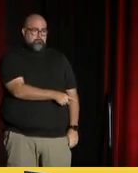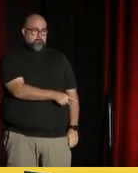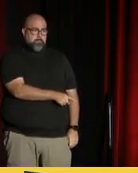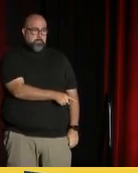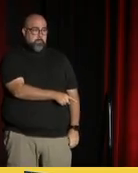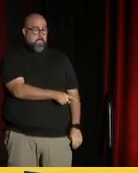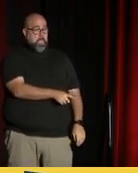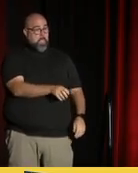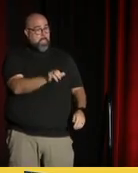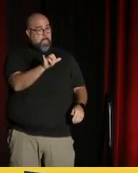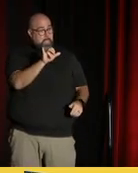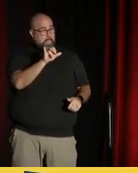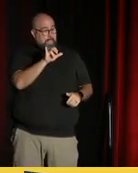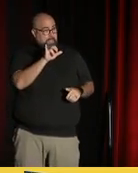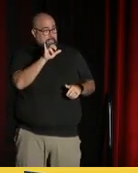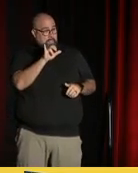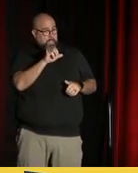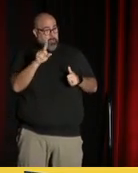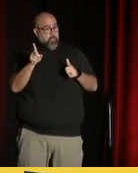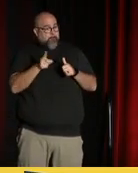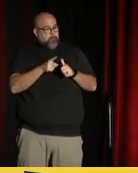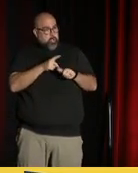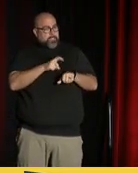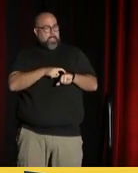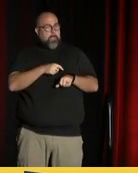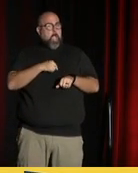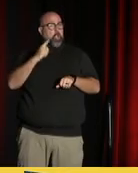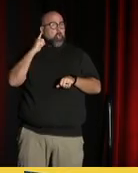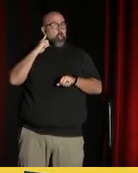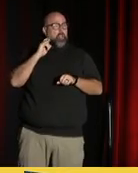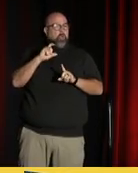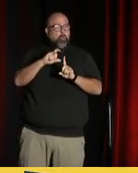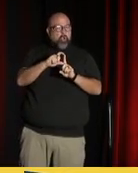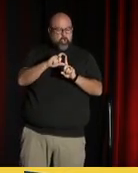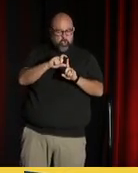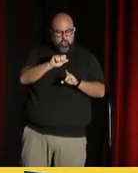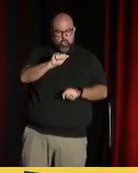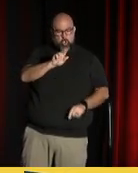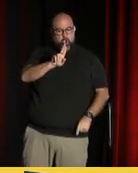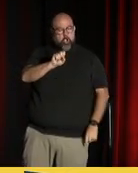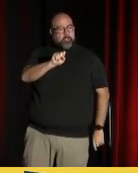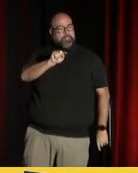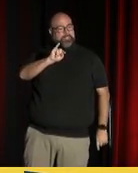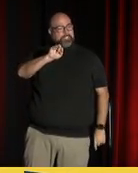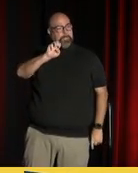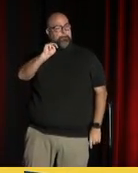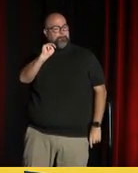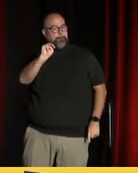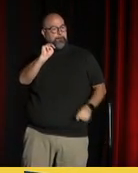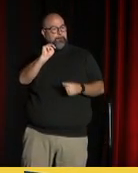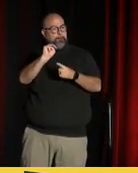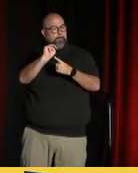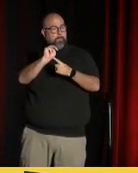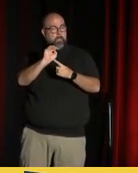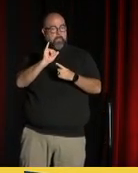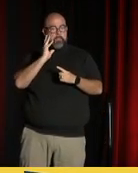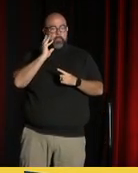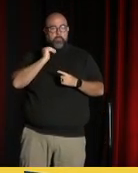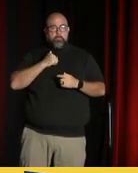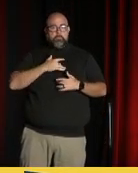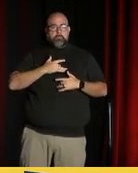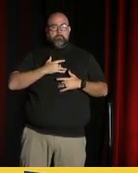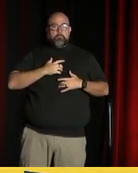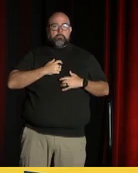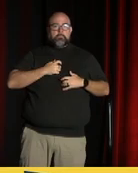And that was the first time I ever heard the word autism. And that experience changed my life as a